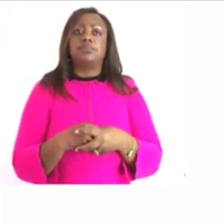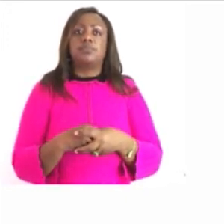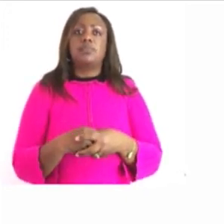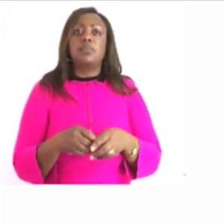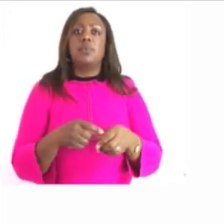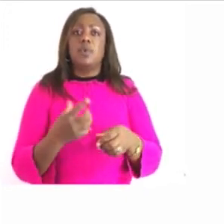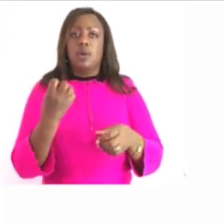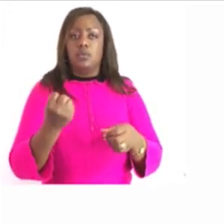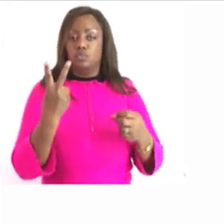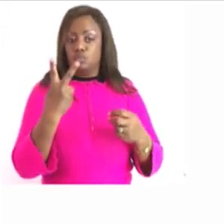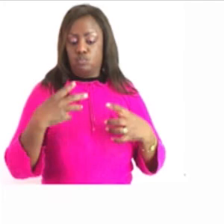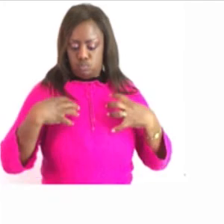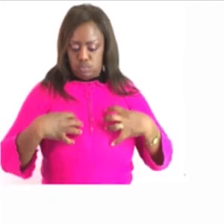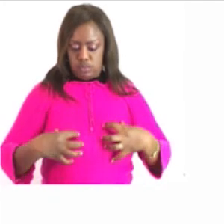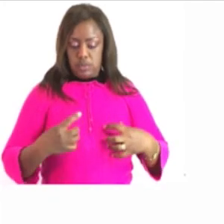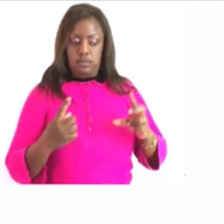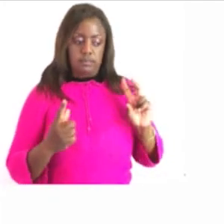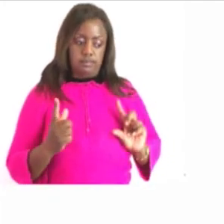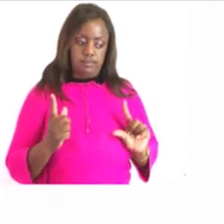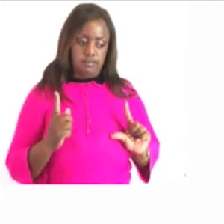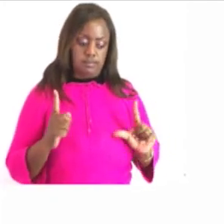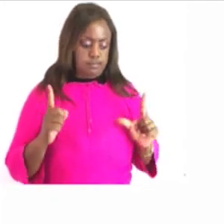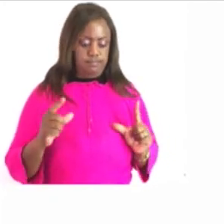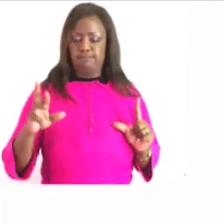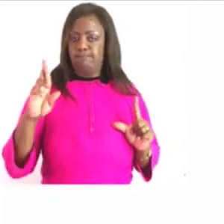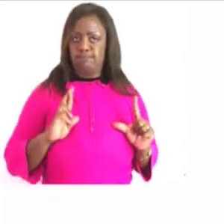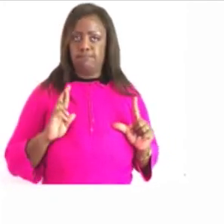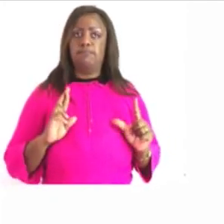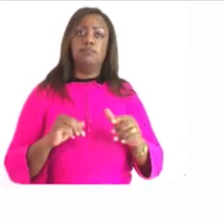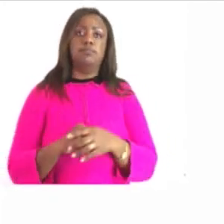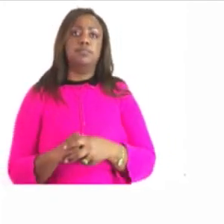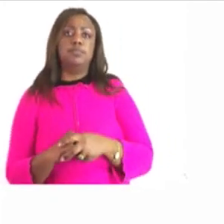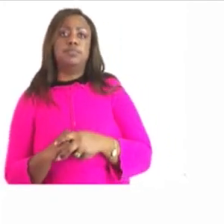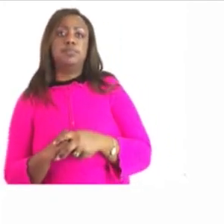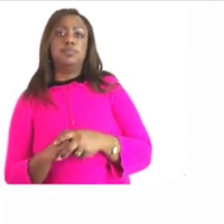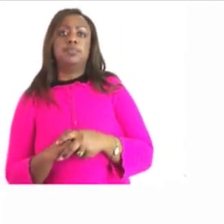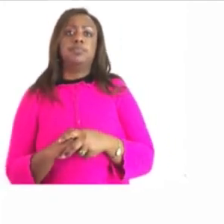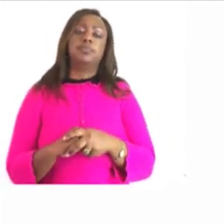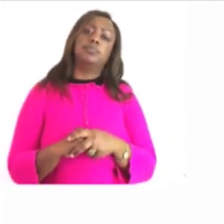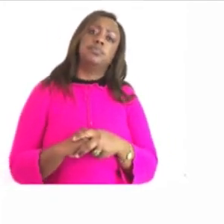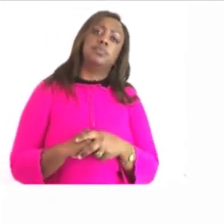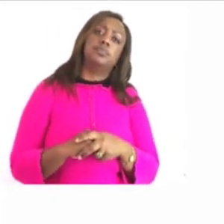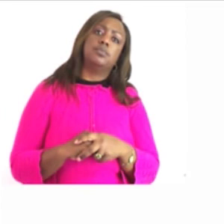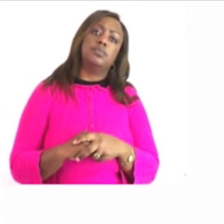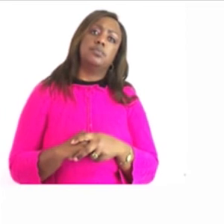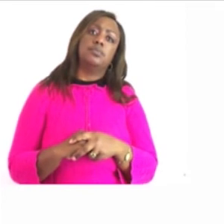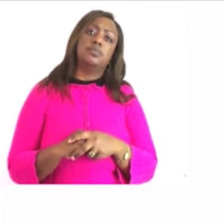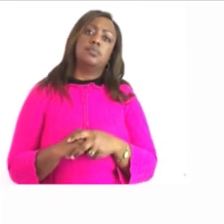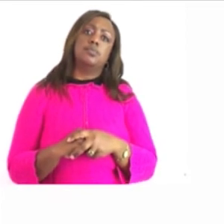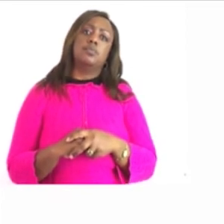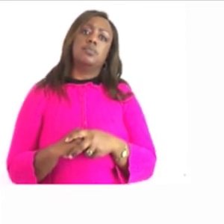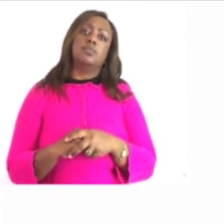lung. As I've said before, we have 2 lungs. One is on your right, and the other one has to be on your left. And then we